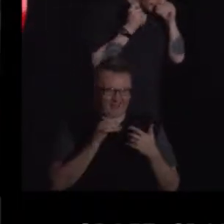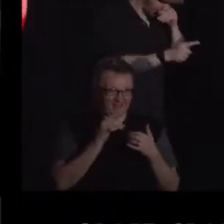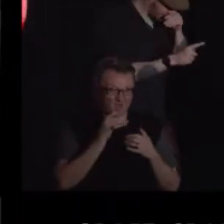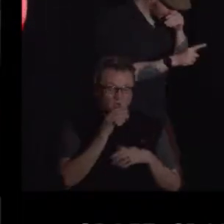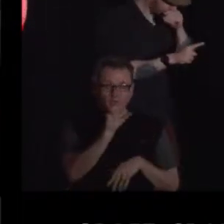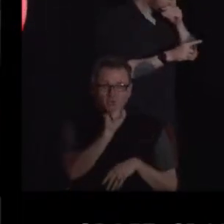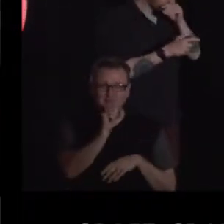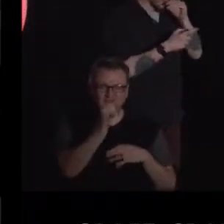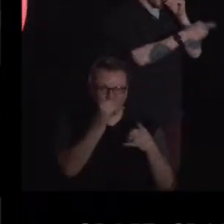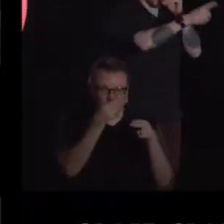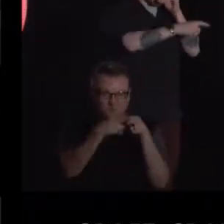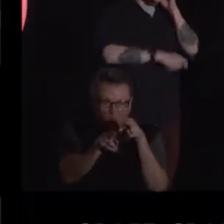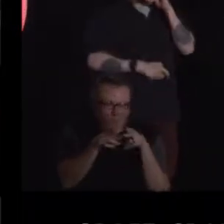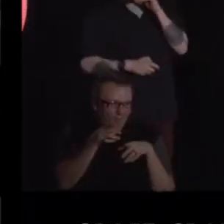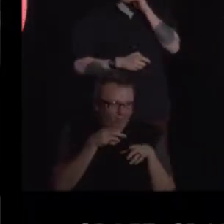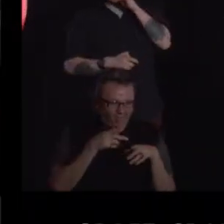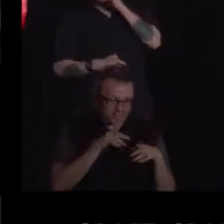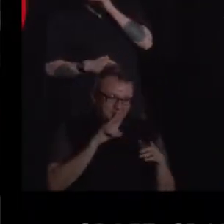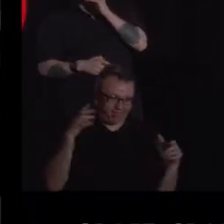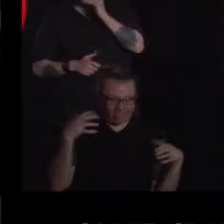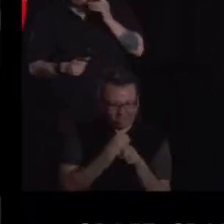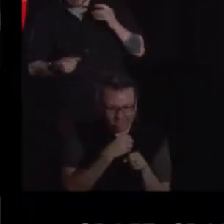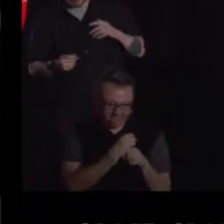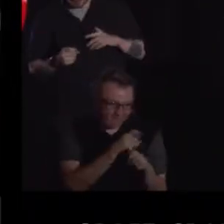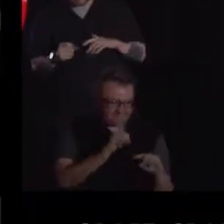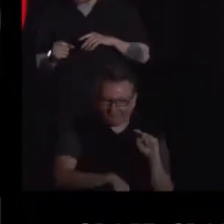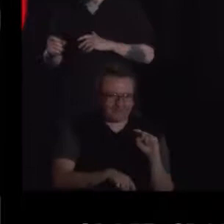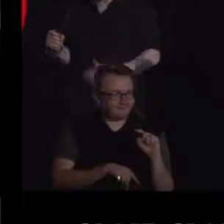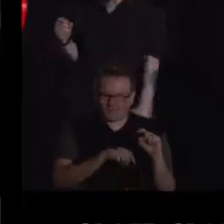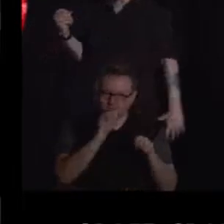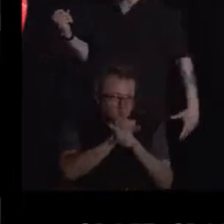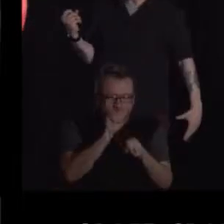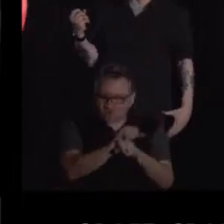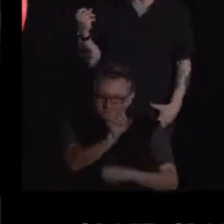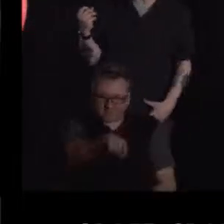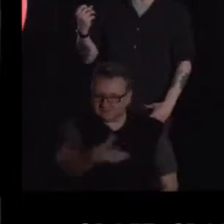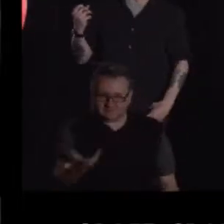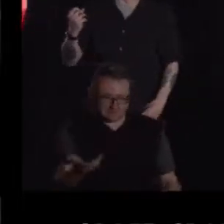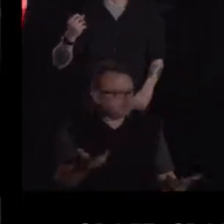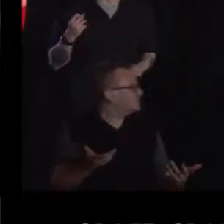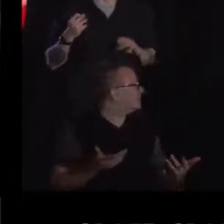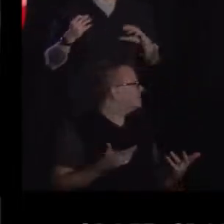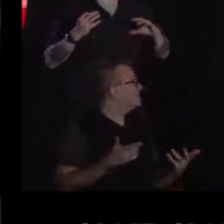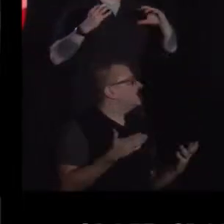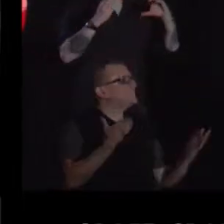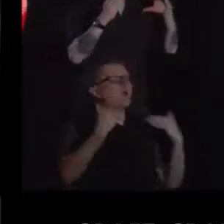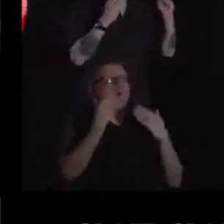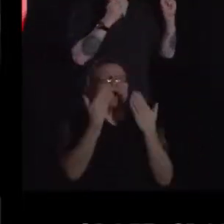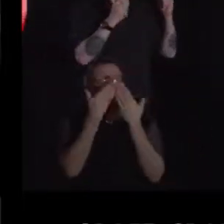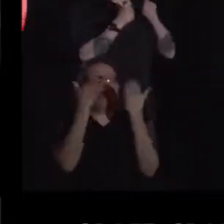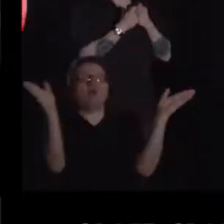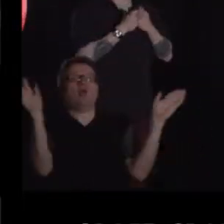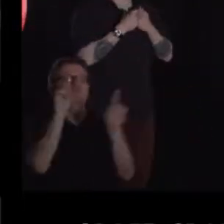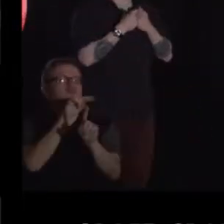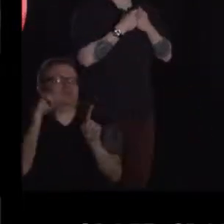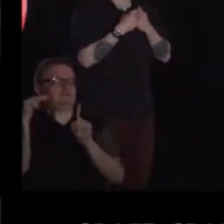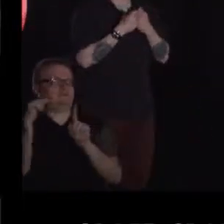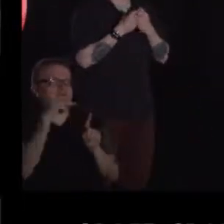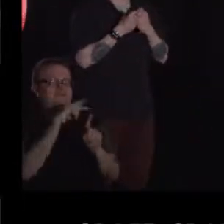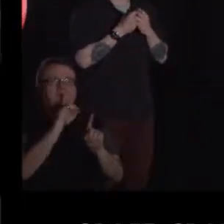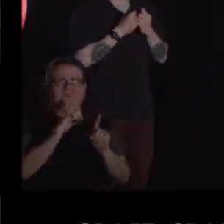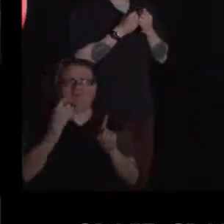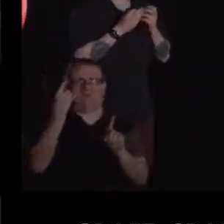shortcuts. There are no shortcuts. But I do want to give you some perspective. This is something I've been thinking about, and because it's really easy to